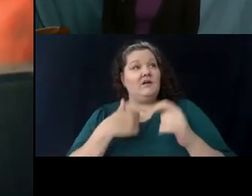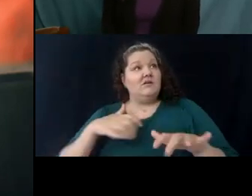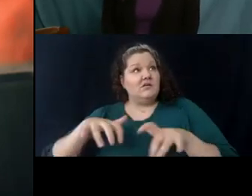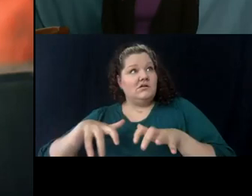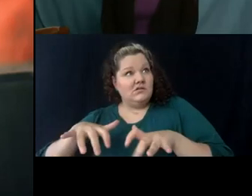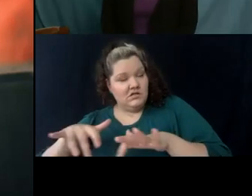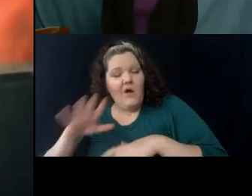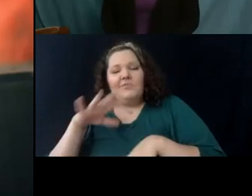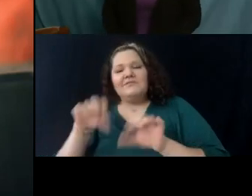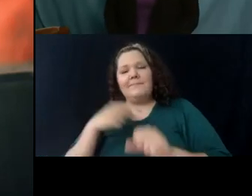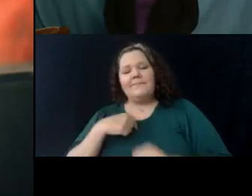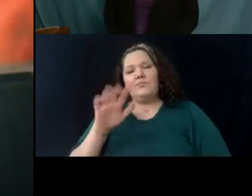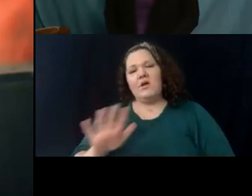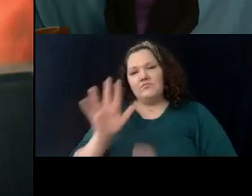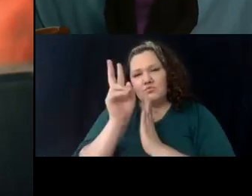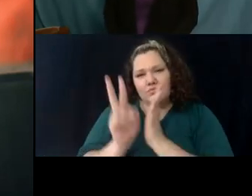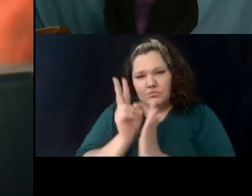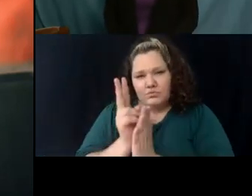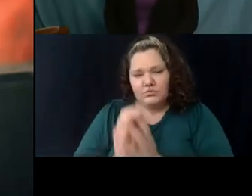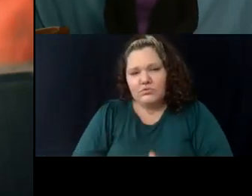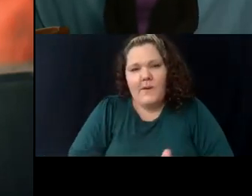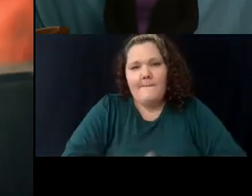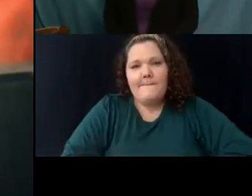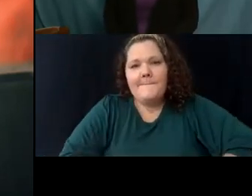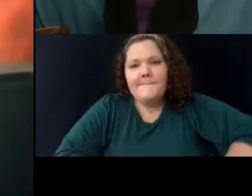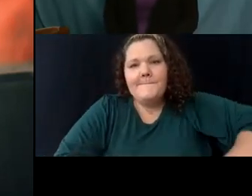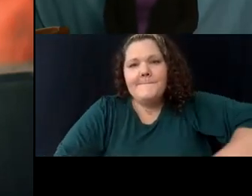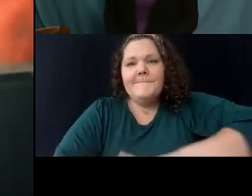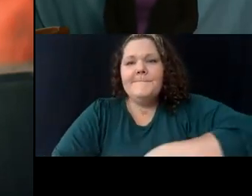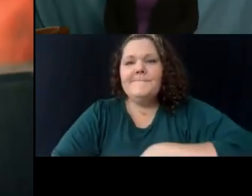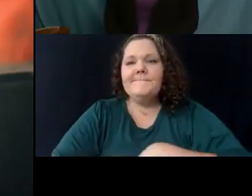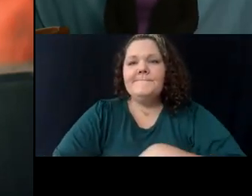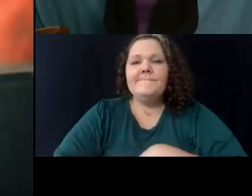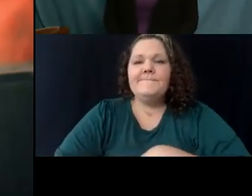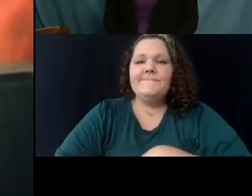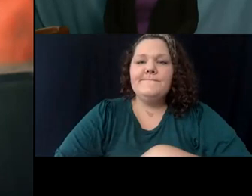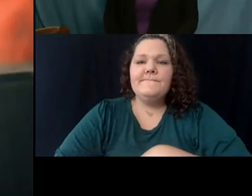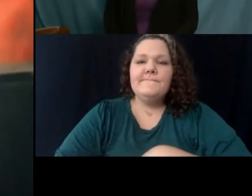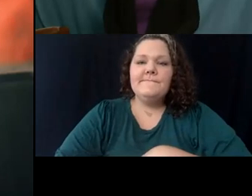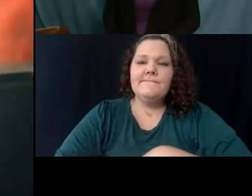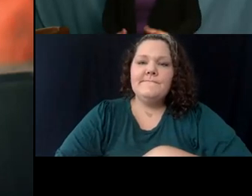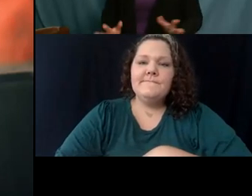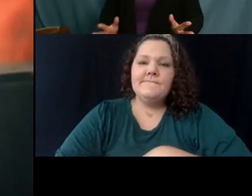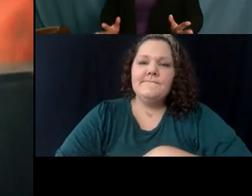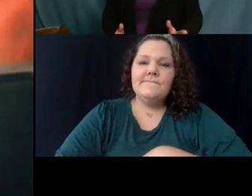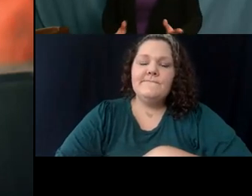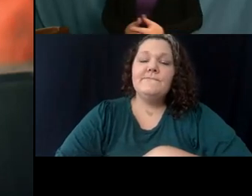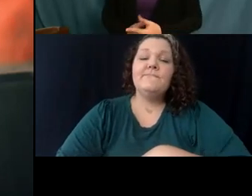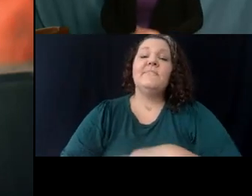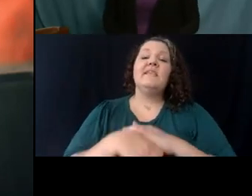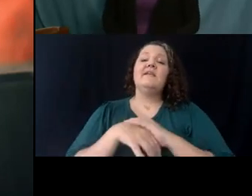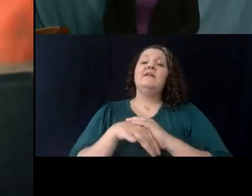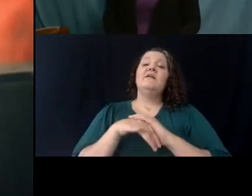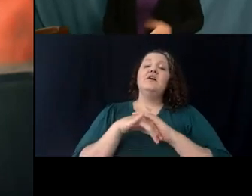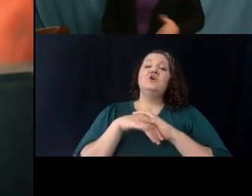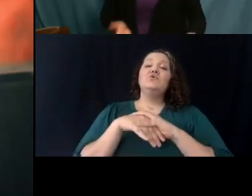you'd have to watch that whole video in sign. You're trying to capture everything in English, minimum 2 hours to work through a short video